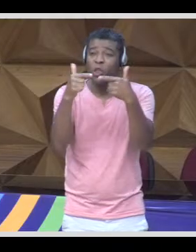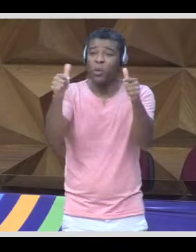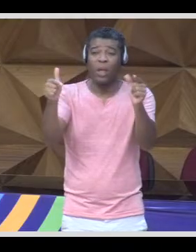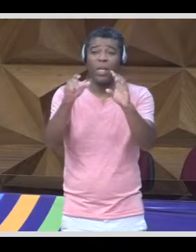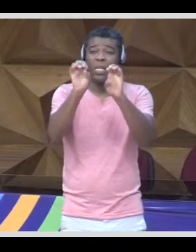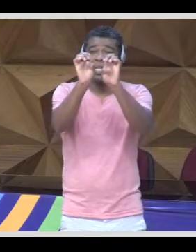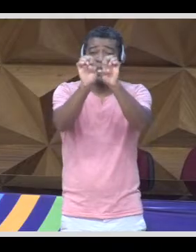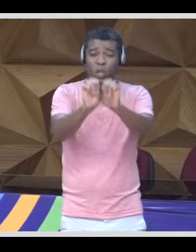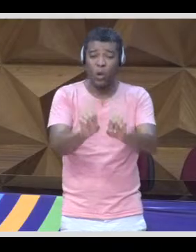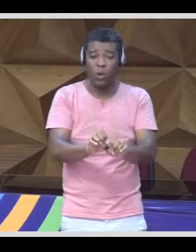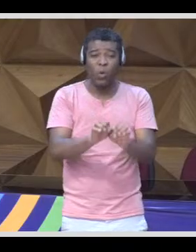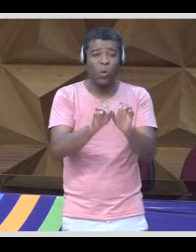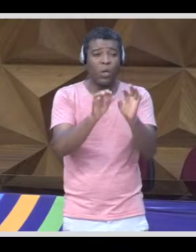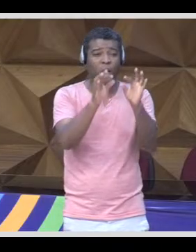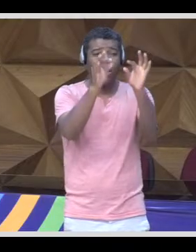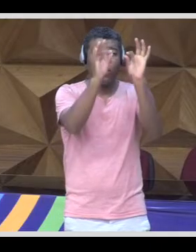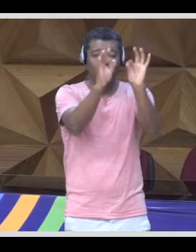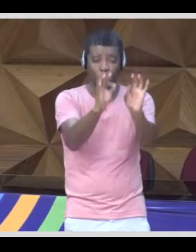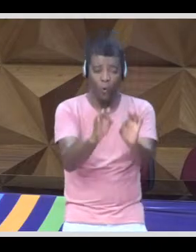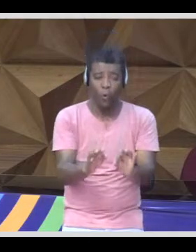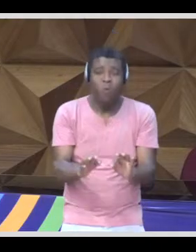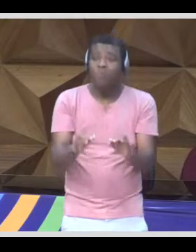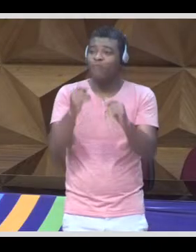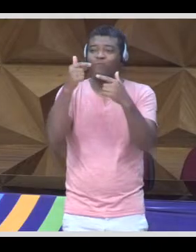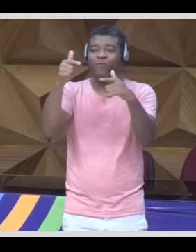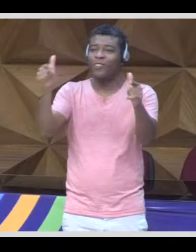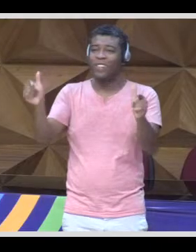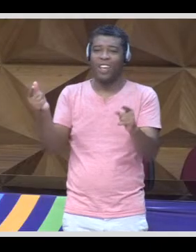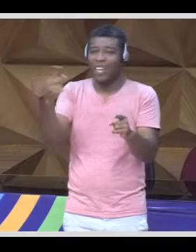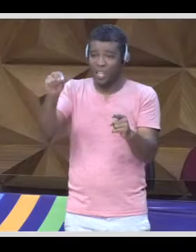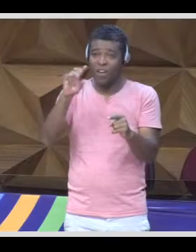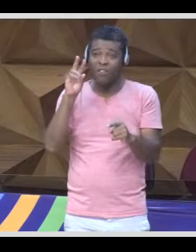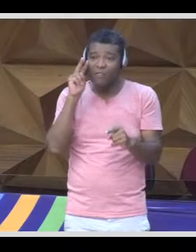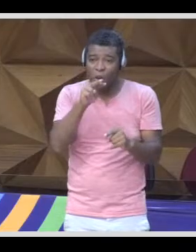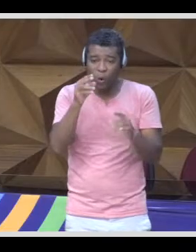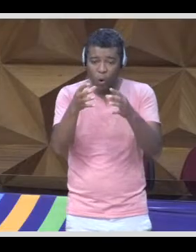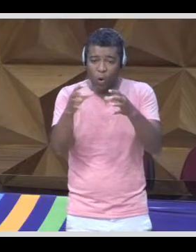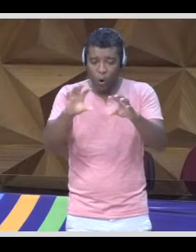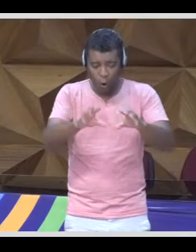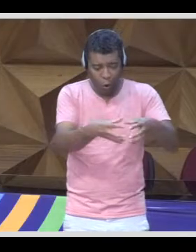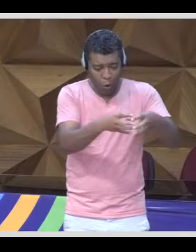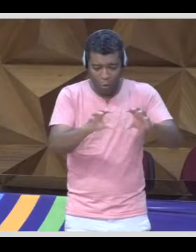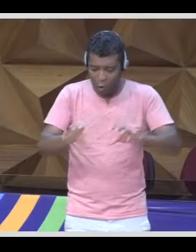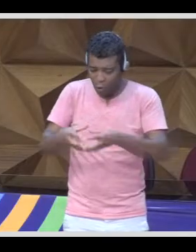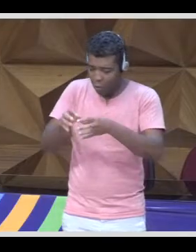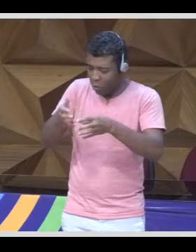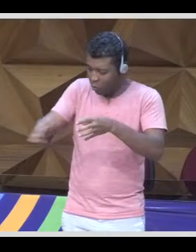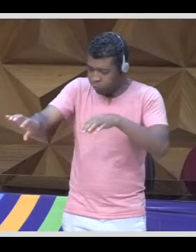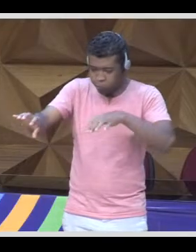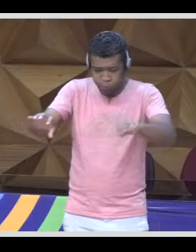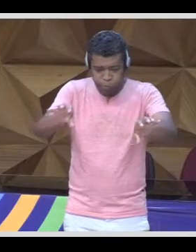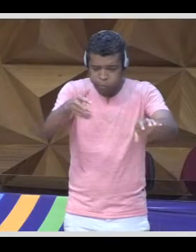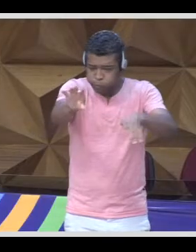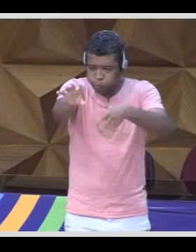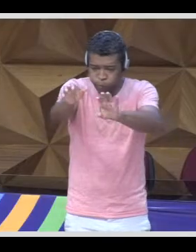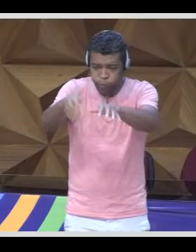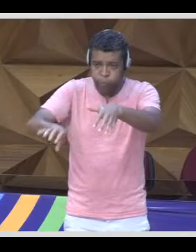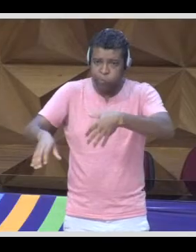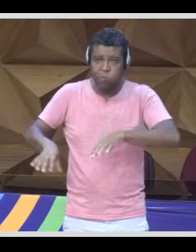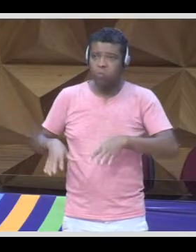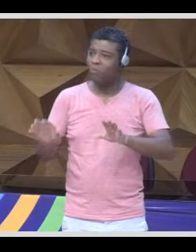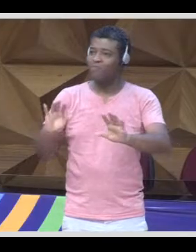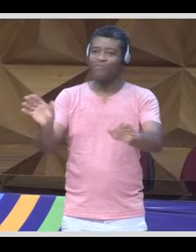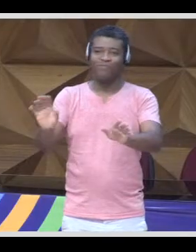clear, separated, and we don't see. The community structure is very weak. Why? Because there are